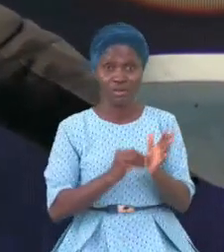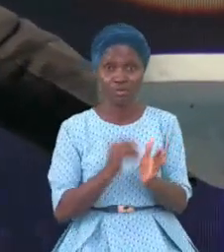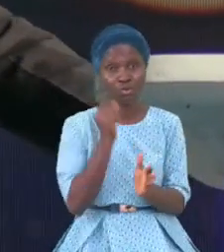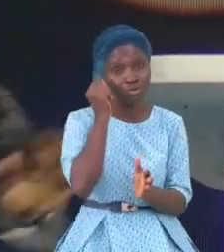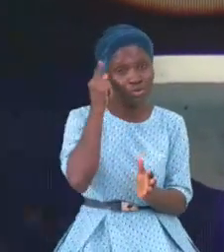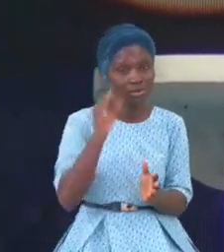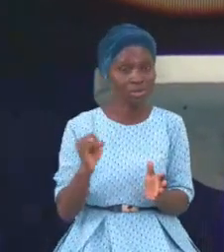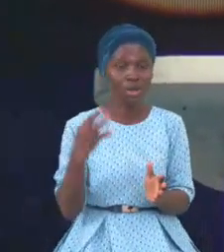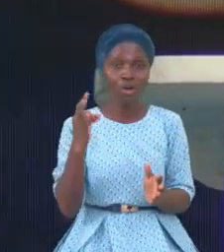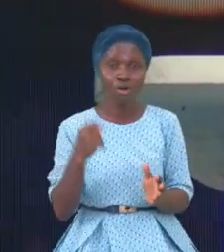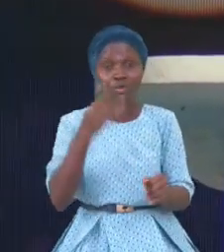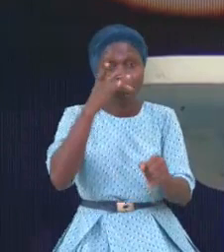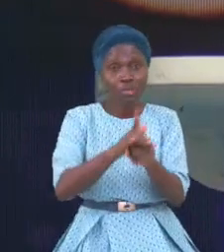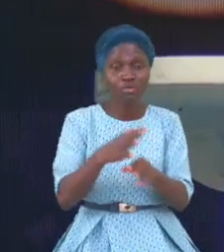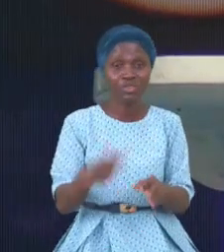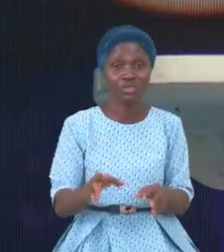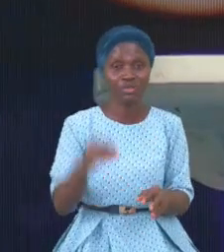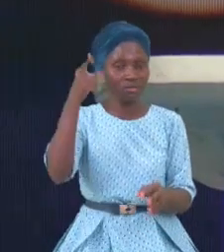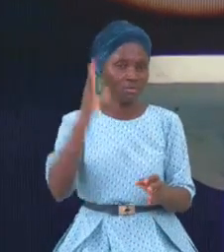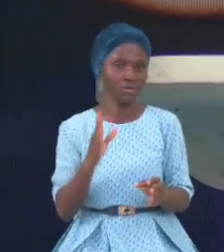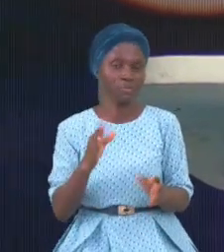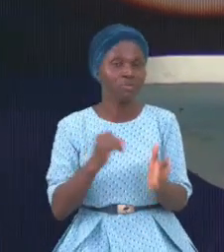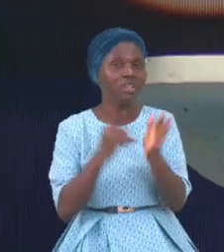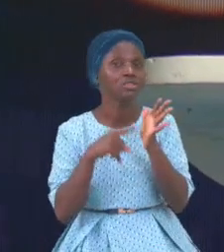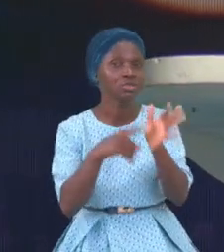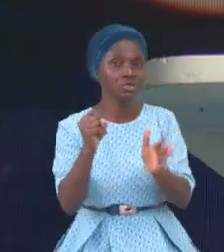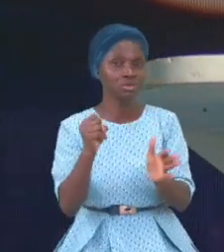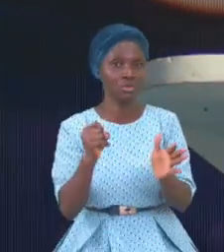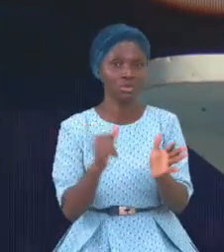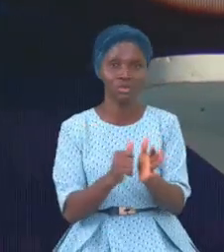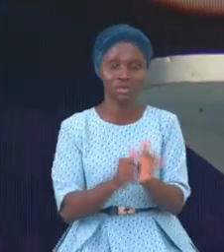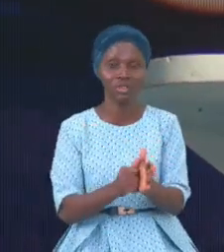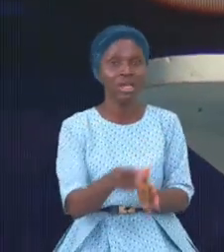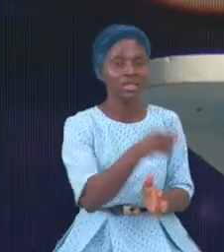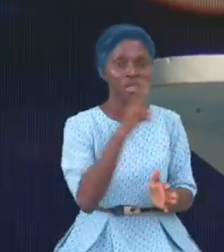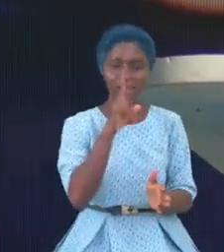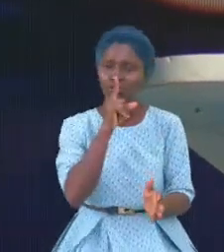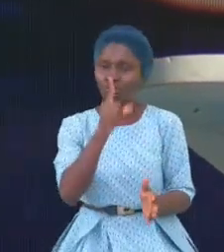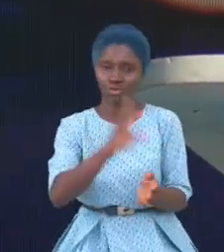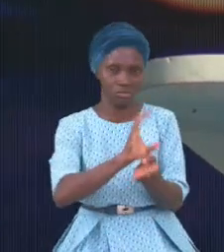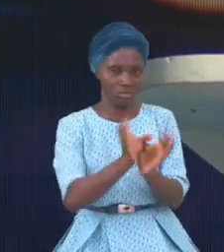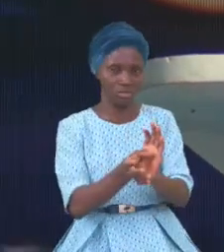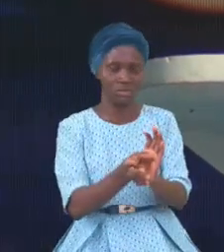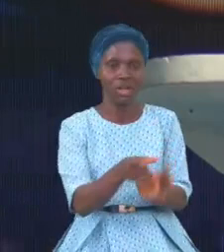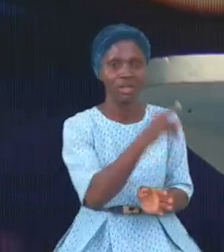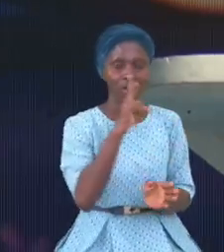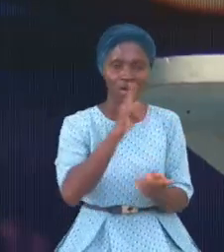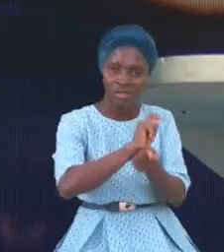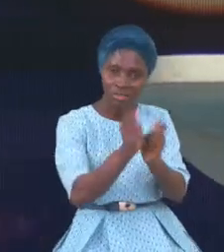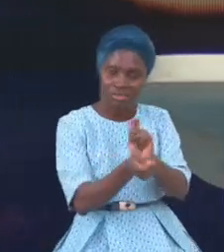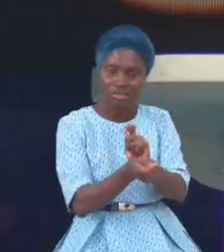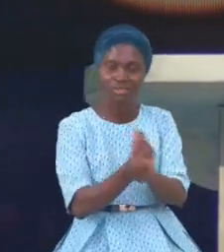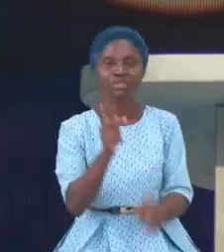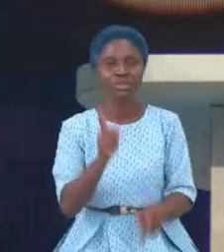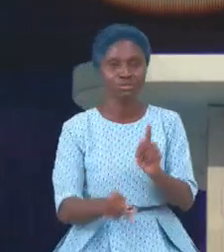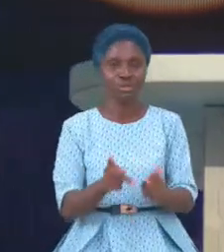the promise of God. It shows they were really converted. They were changed people. They were transformed people. They